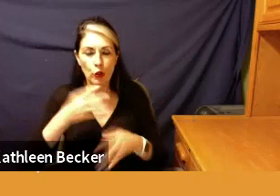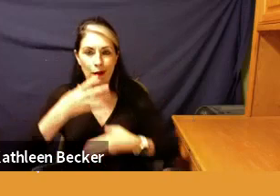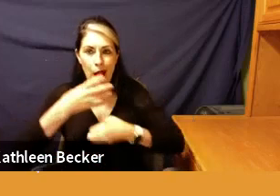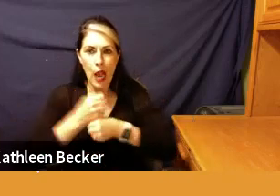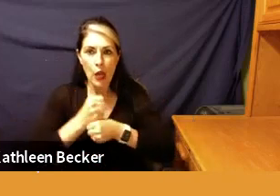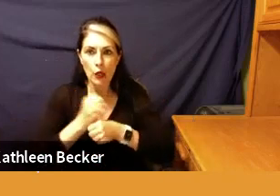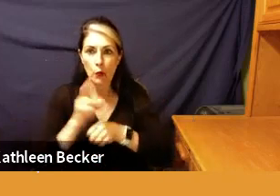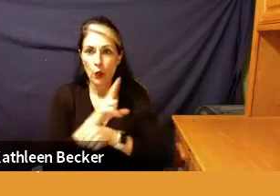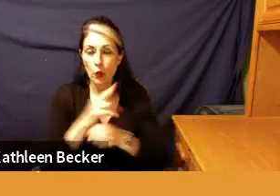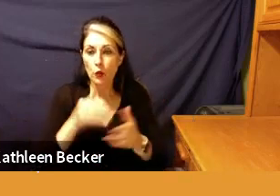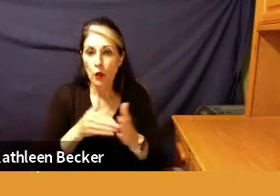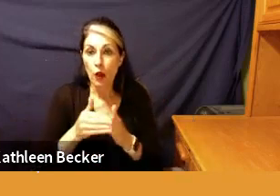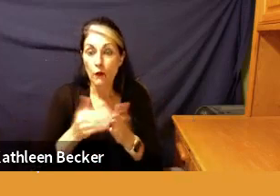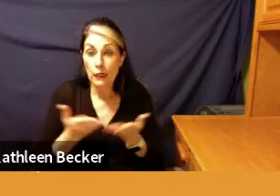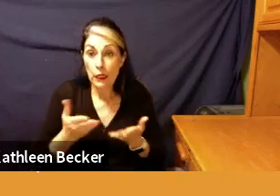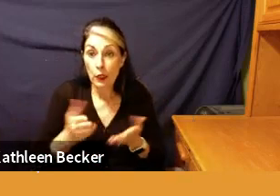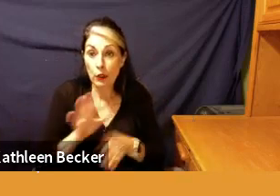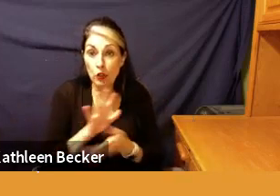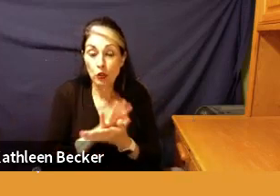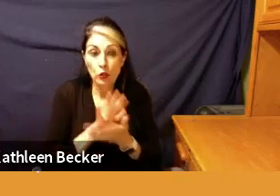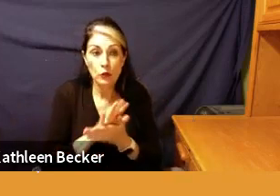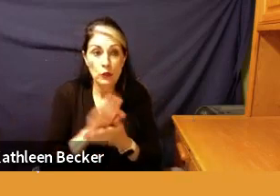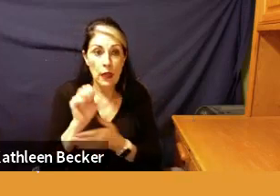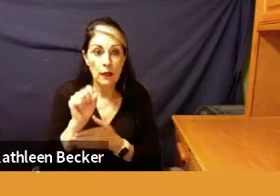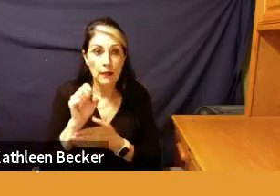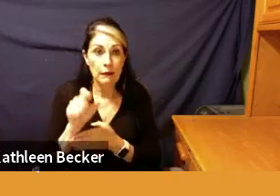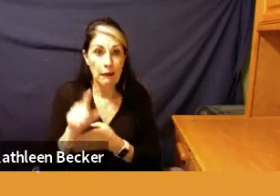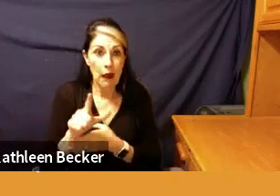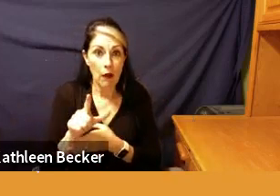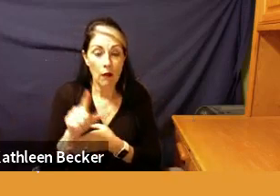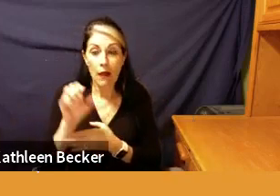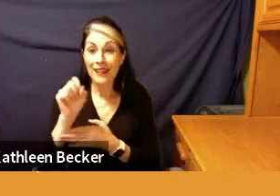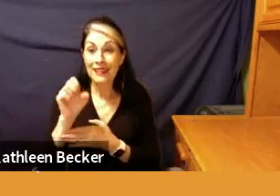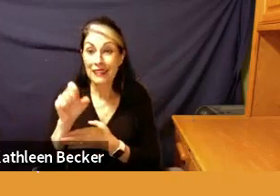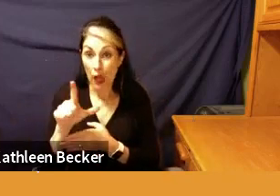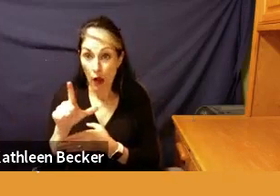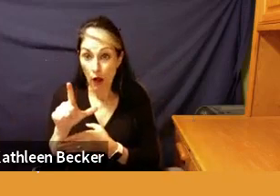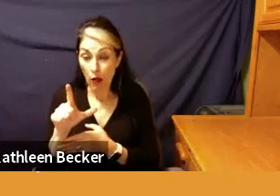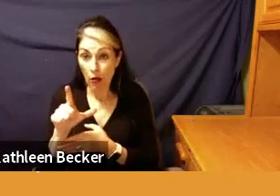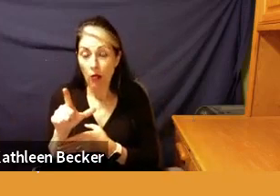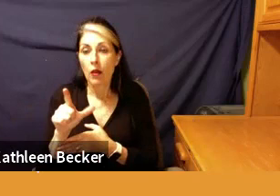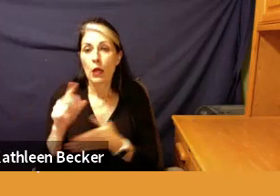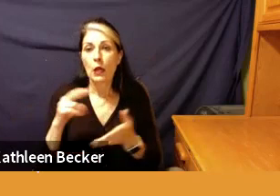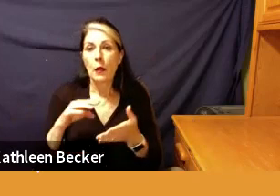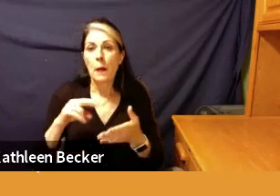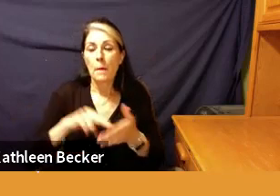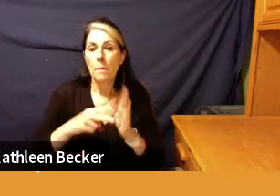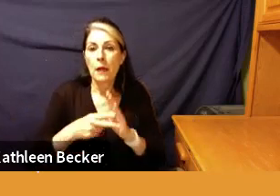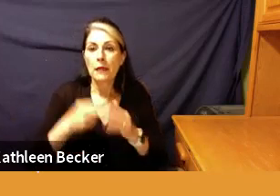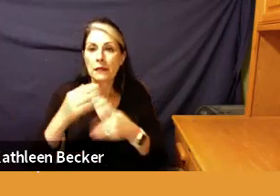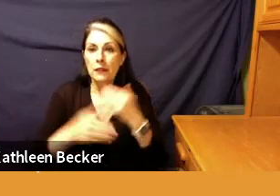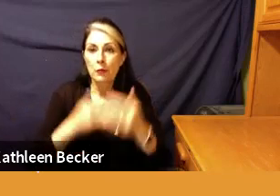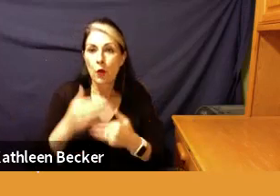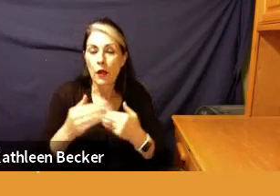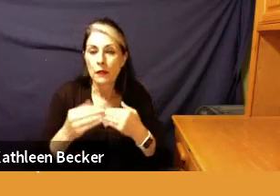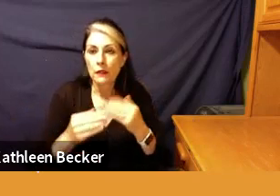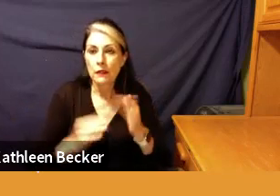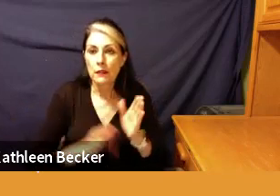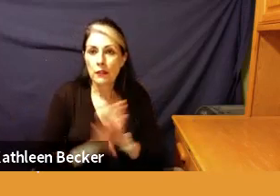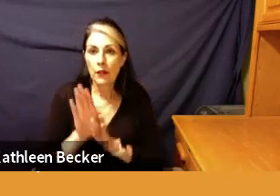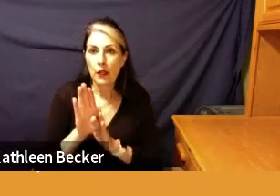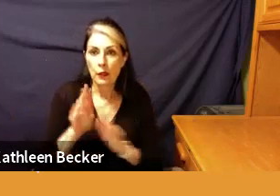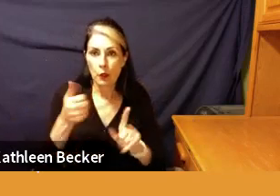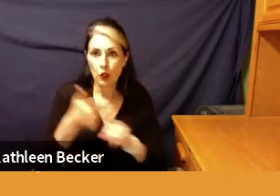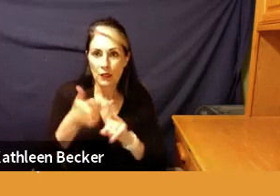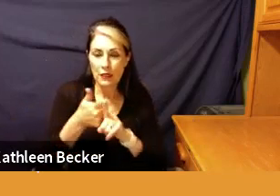lot here at school called SEL is what we say. But basically, it's the process of developing the